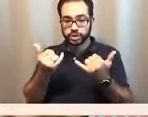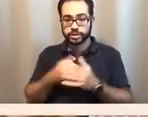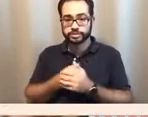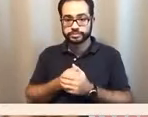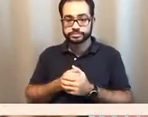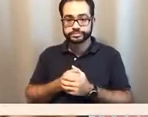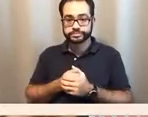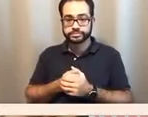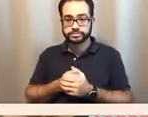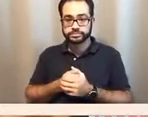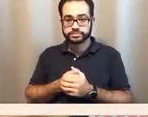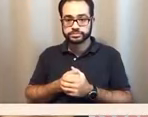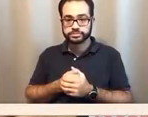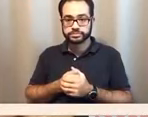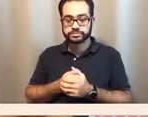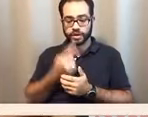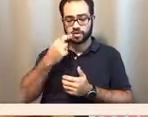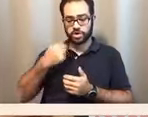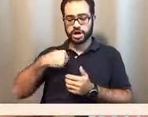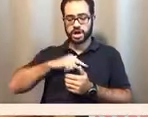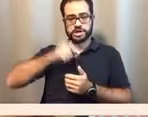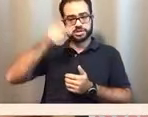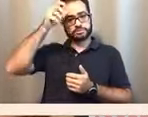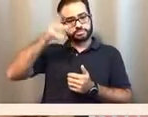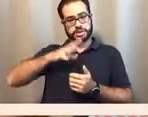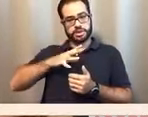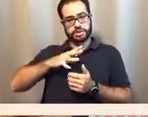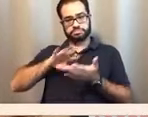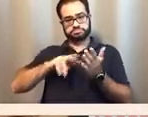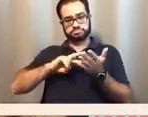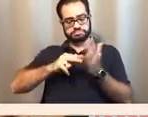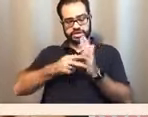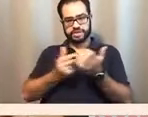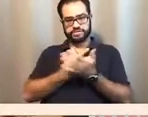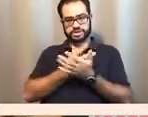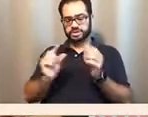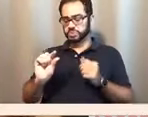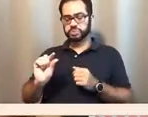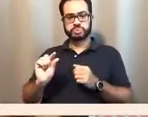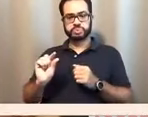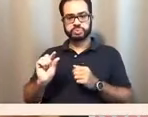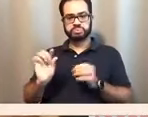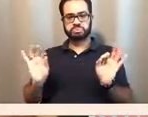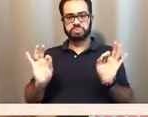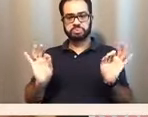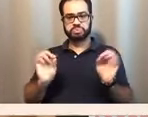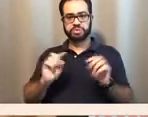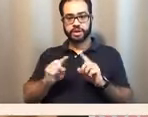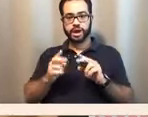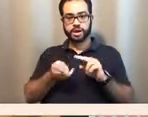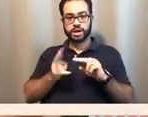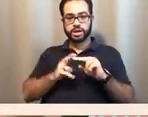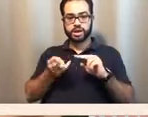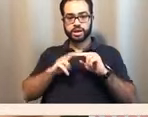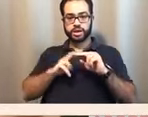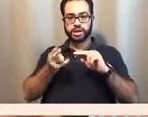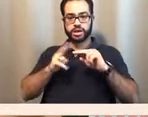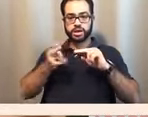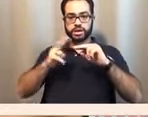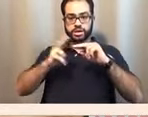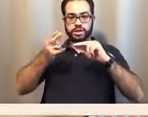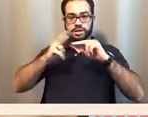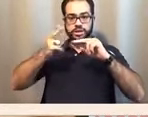And to us men, that may be little things, just like this wedge, but over a period of time, what